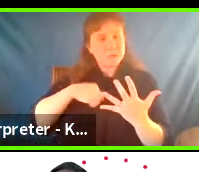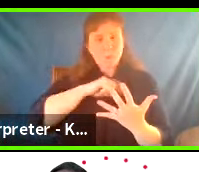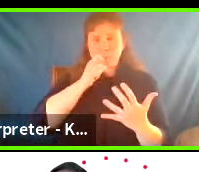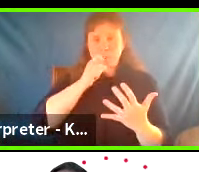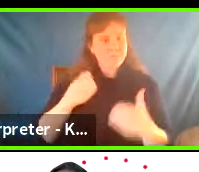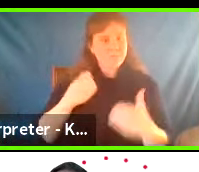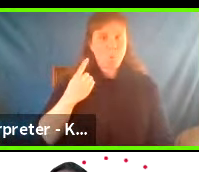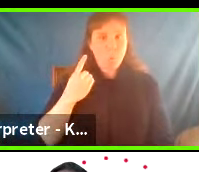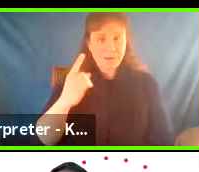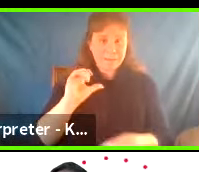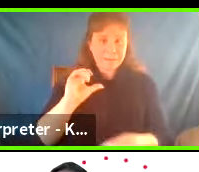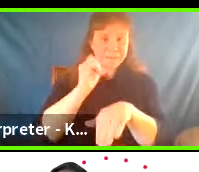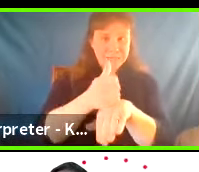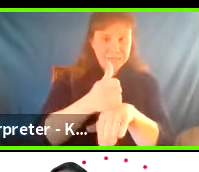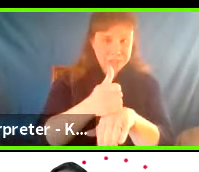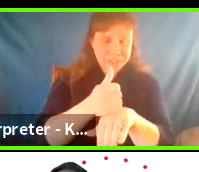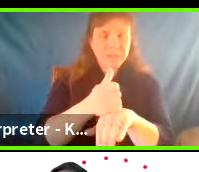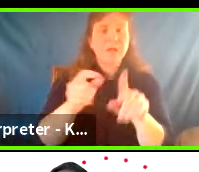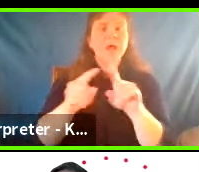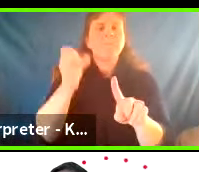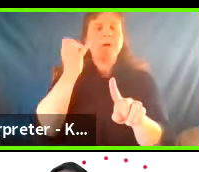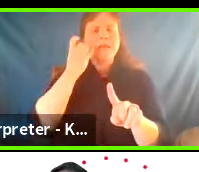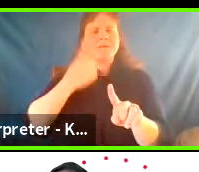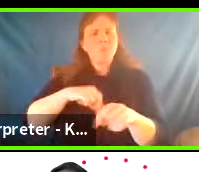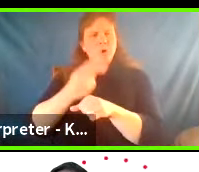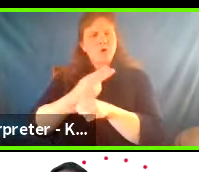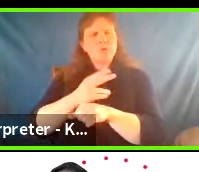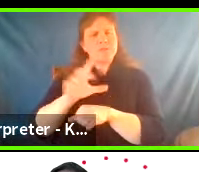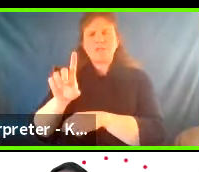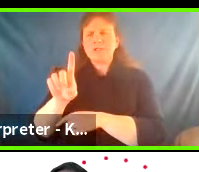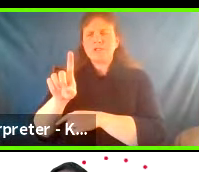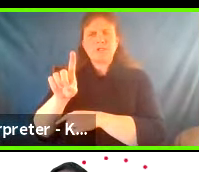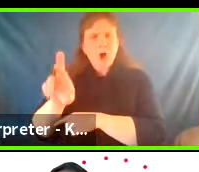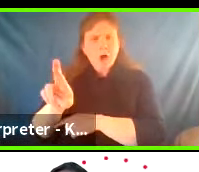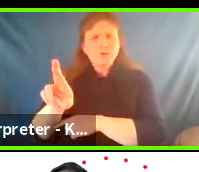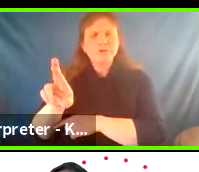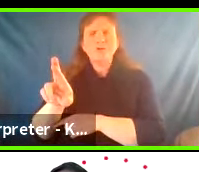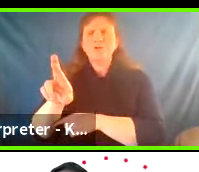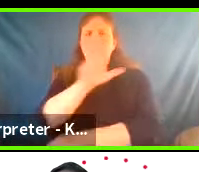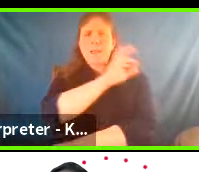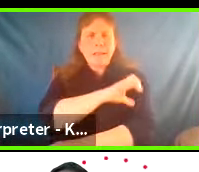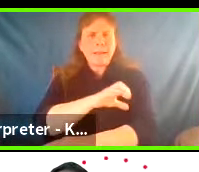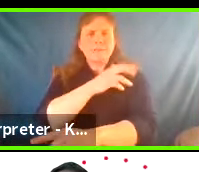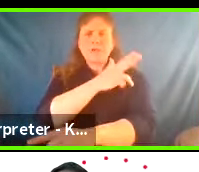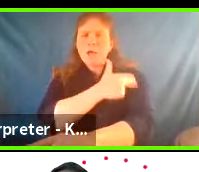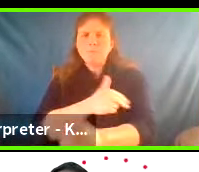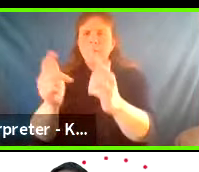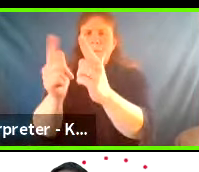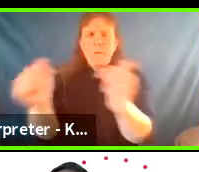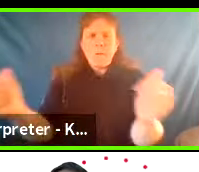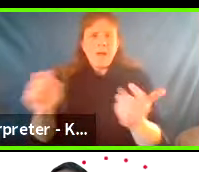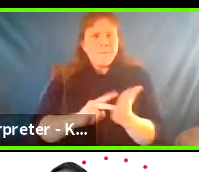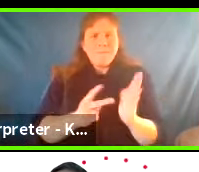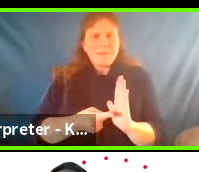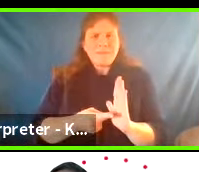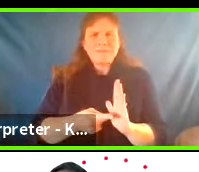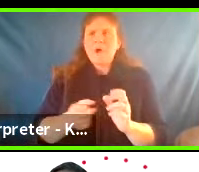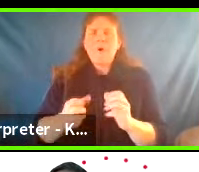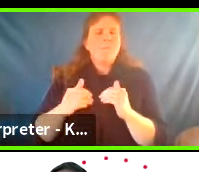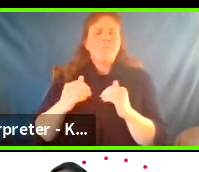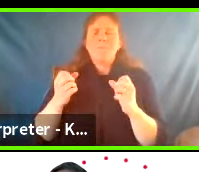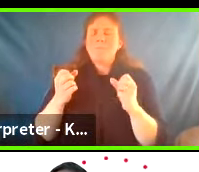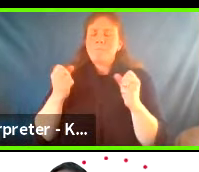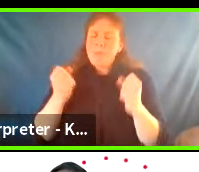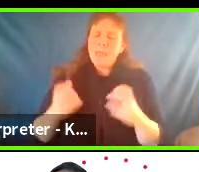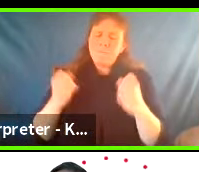but if we're doing it through providers as well, we're literally have hundreds of implementations in the state of California. And so I think